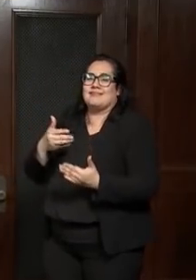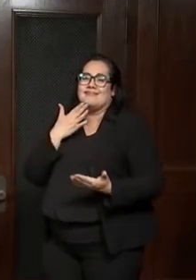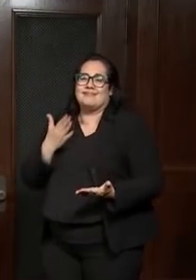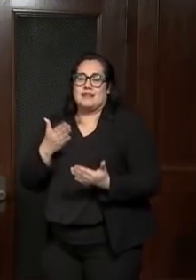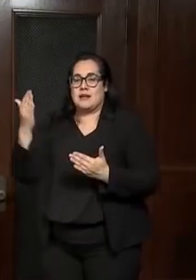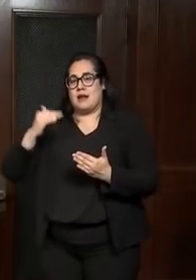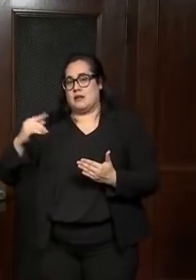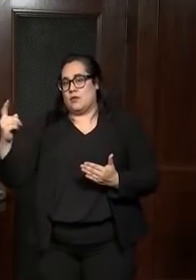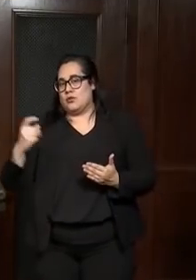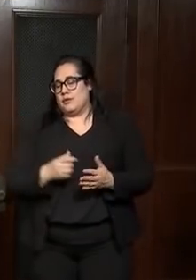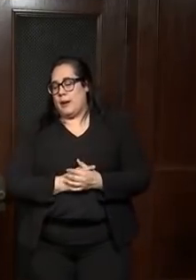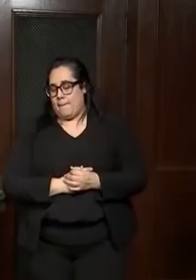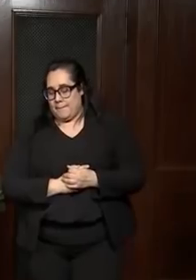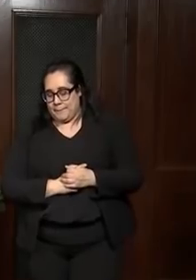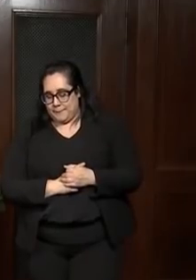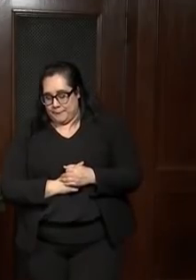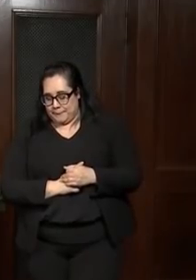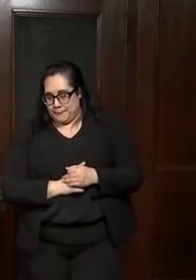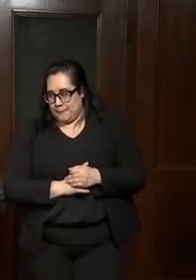Next question.